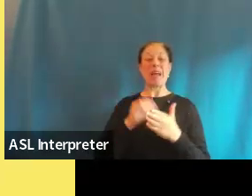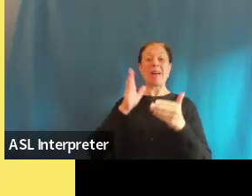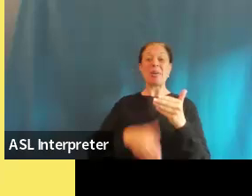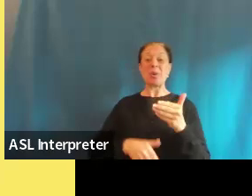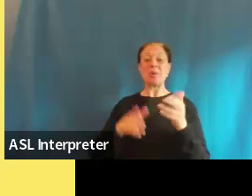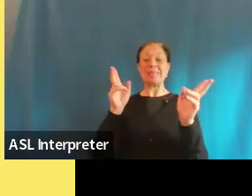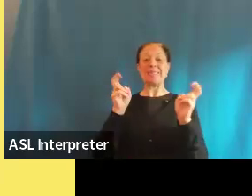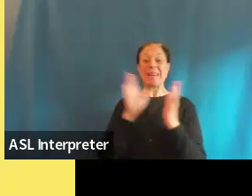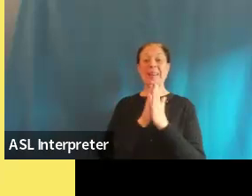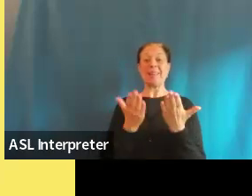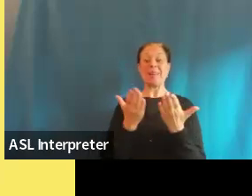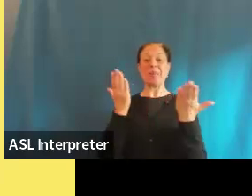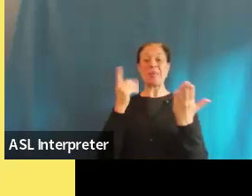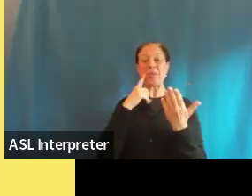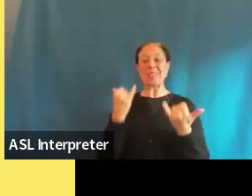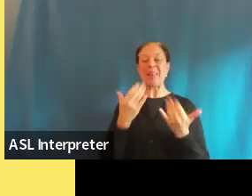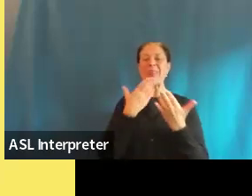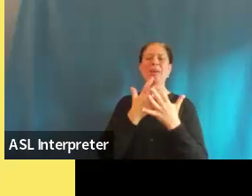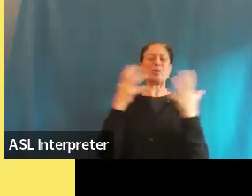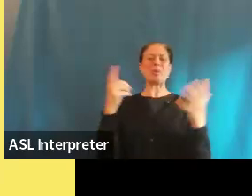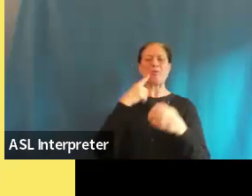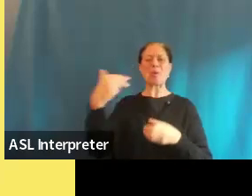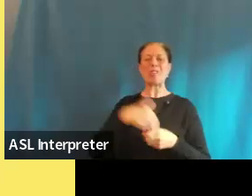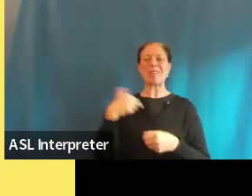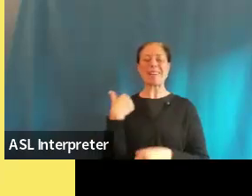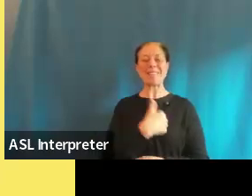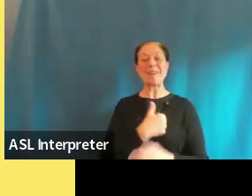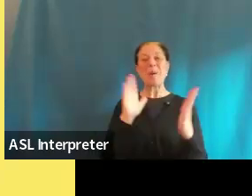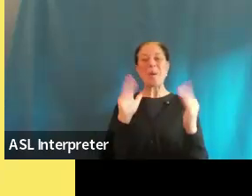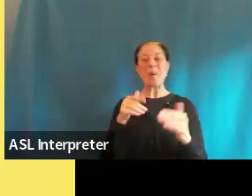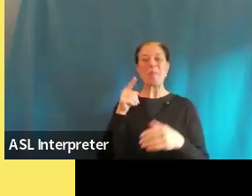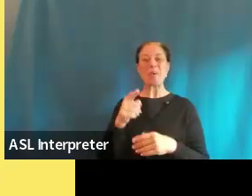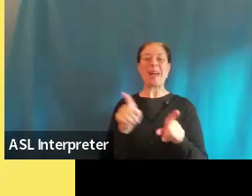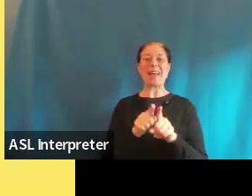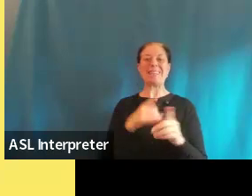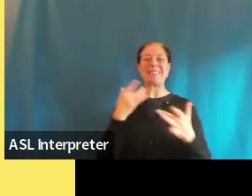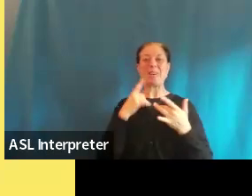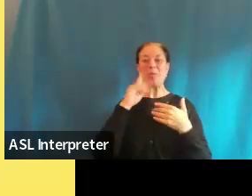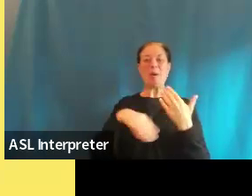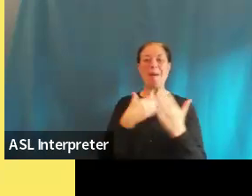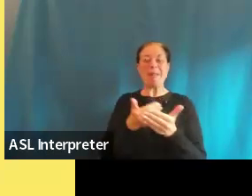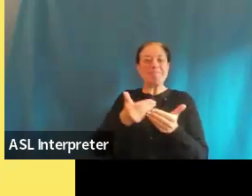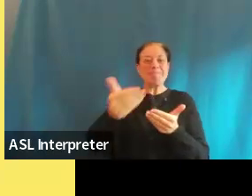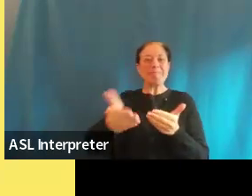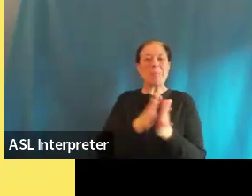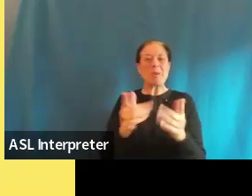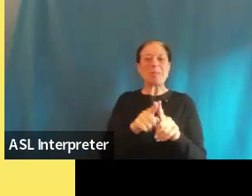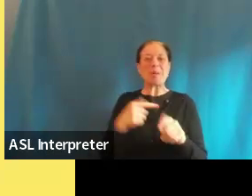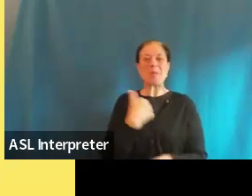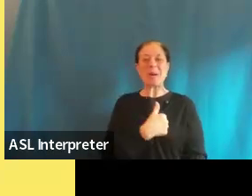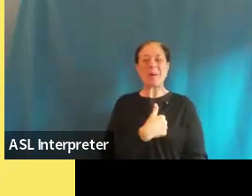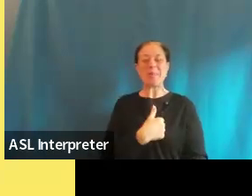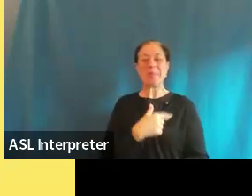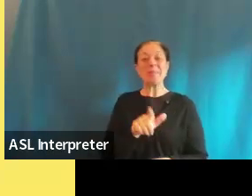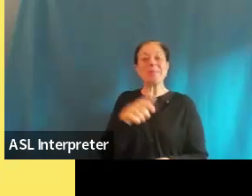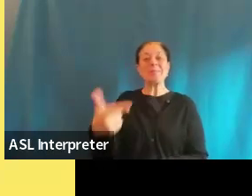title presentations for today. Thank you so much for joining us, and we hope that you are as excited for all of these upcoming books as we are.